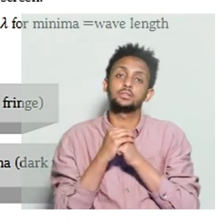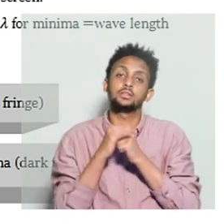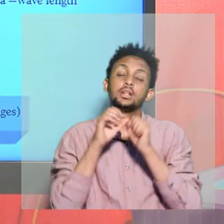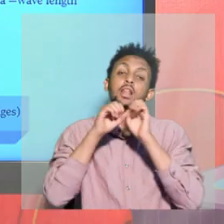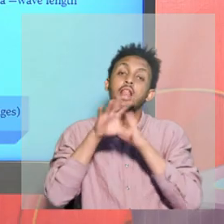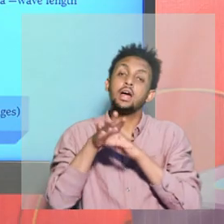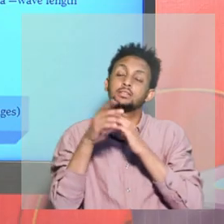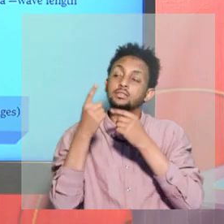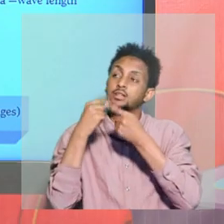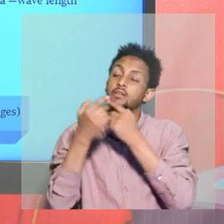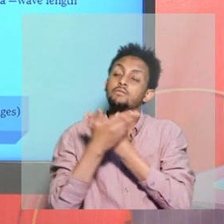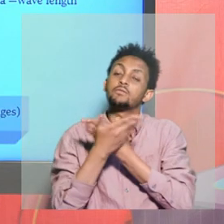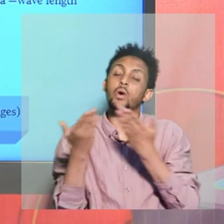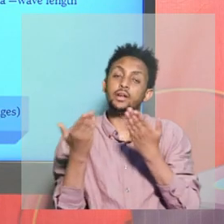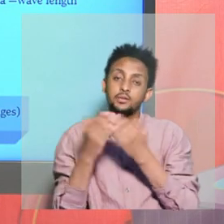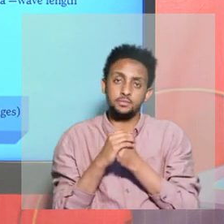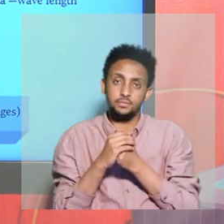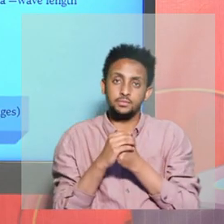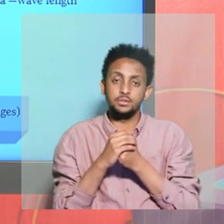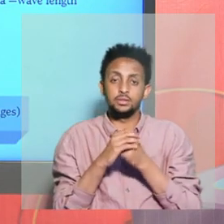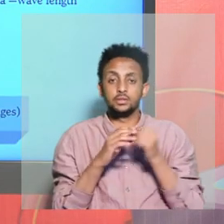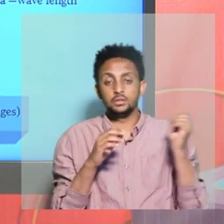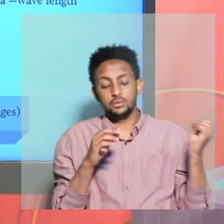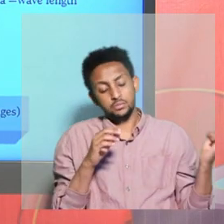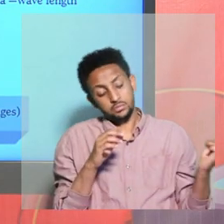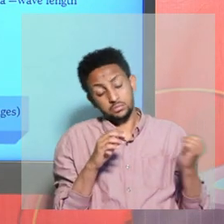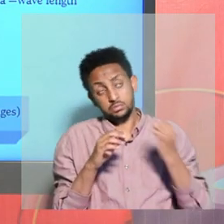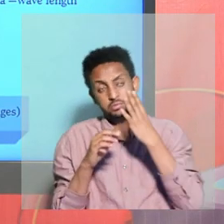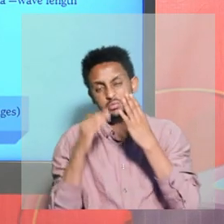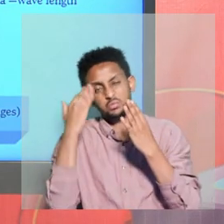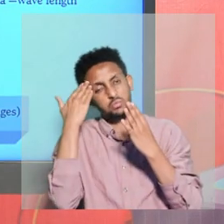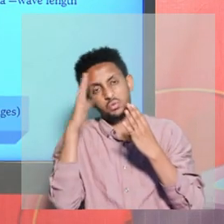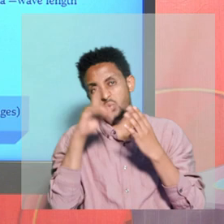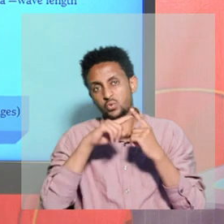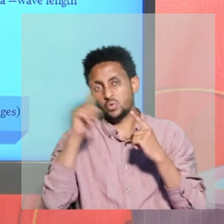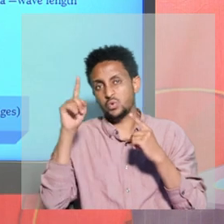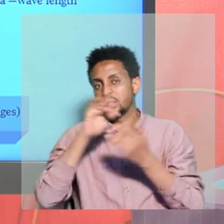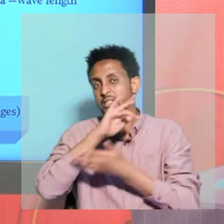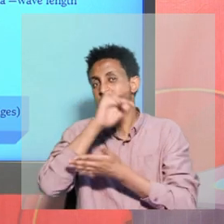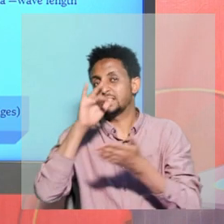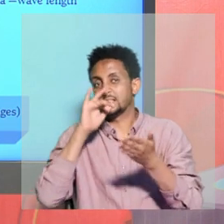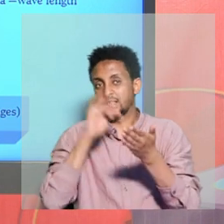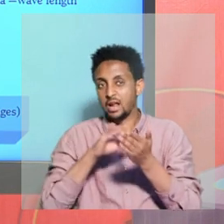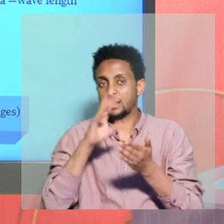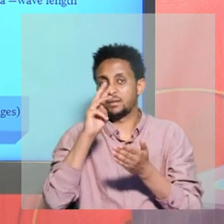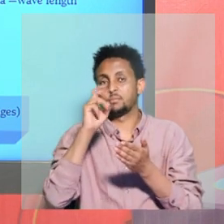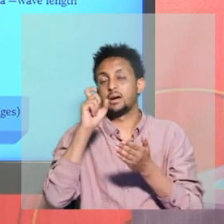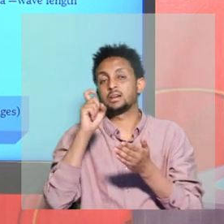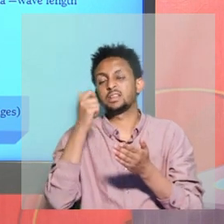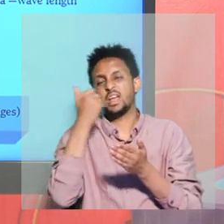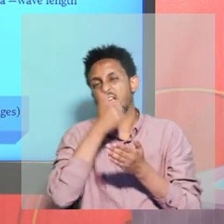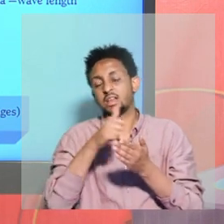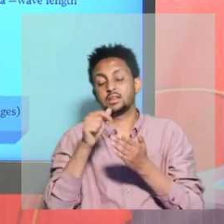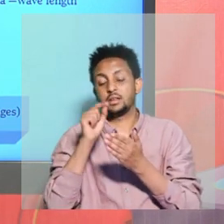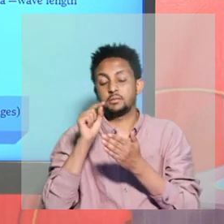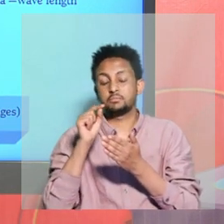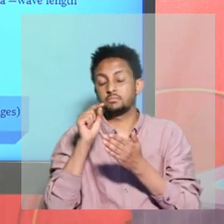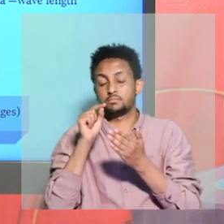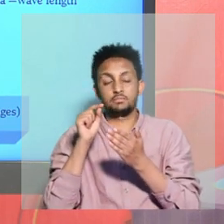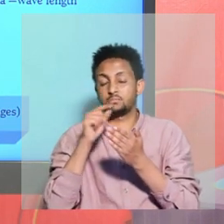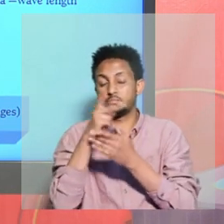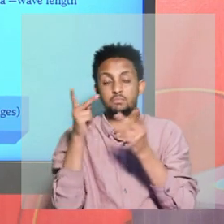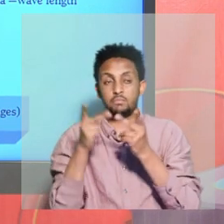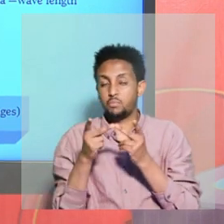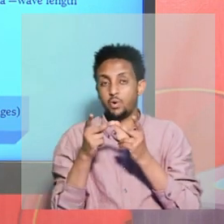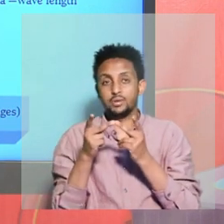light which is coming from this and reach here, we don't know this, from central maximum to any parts. It might be the first